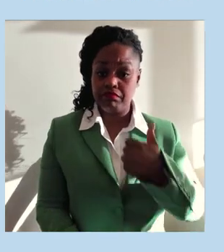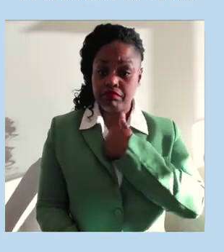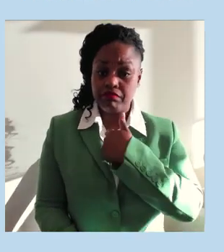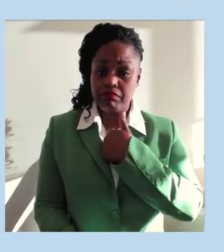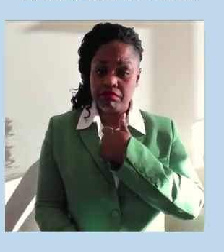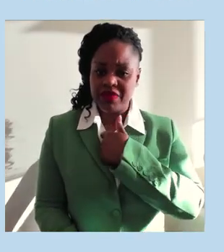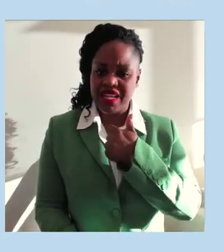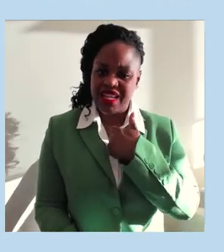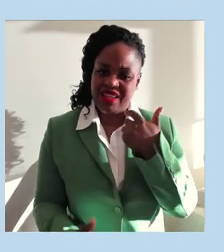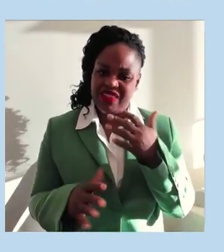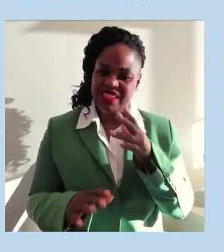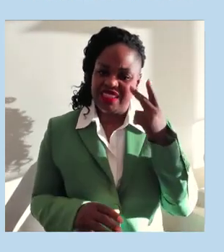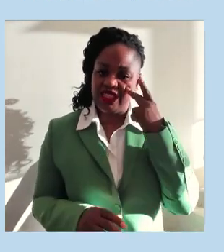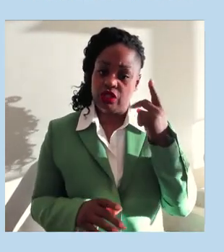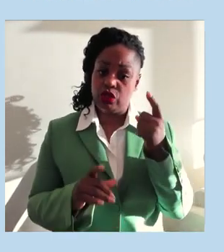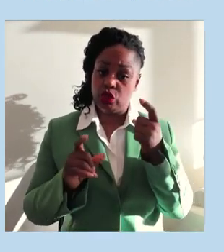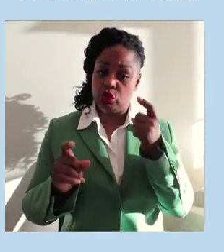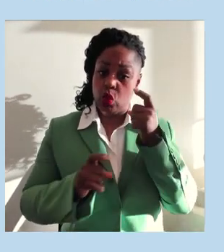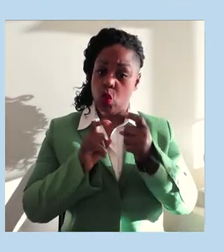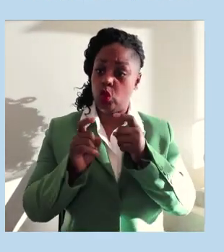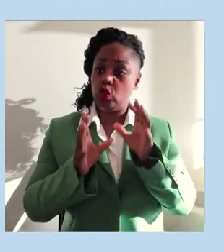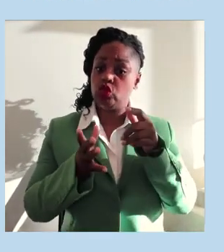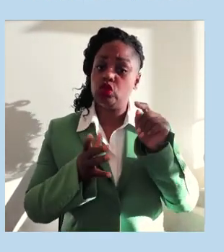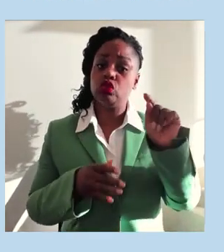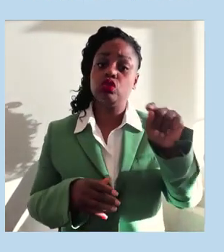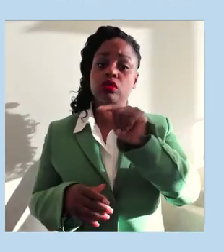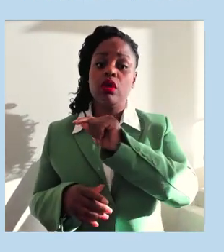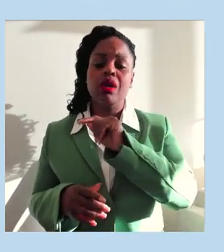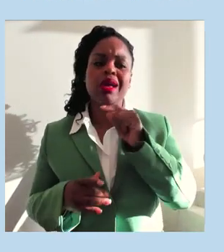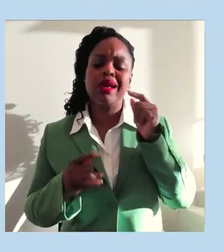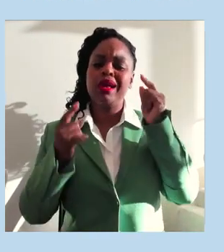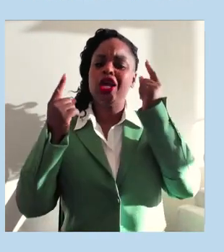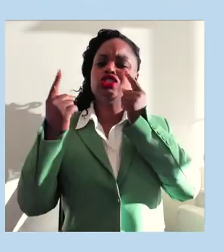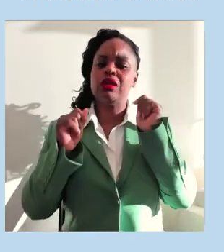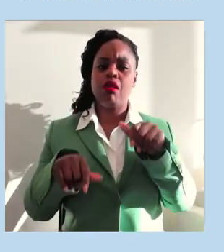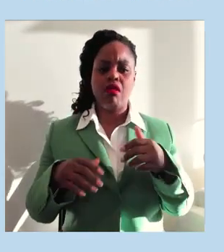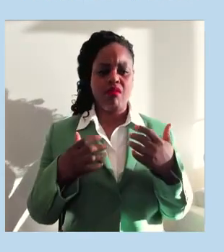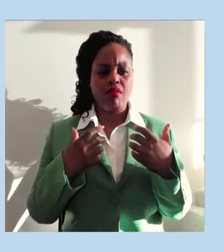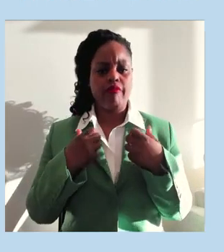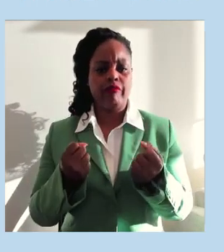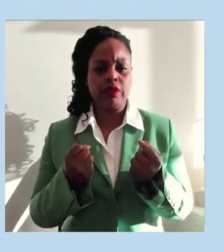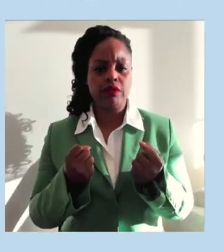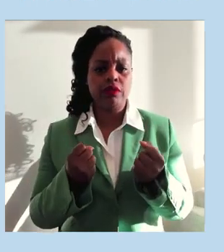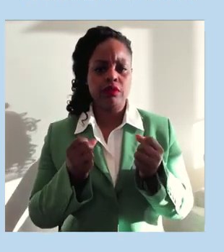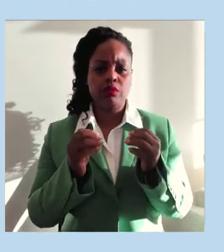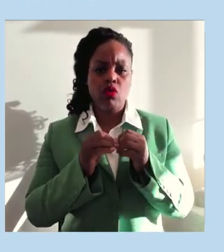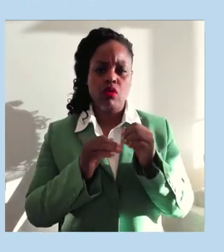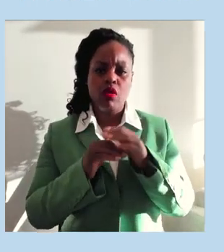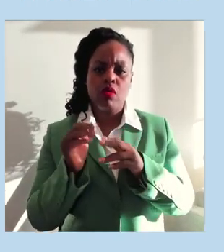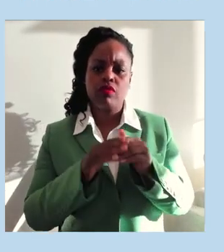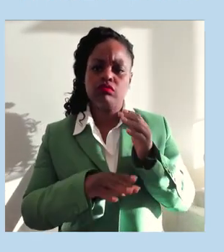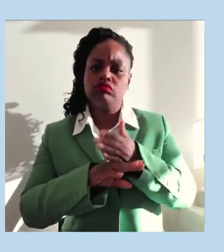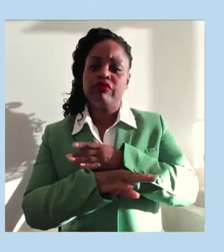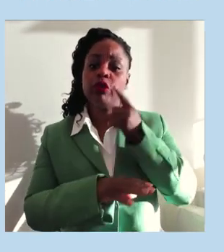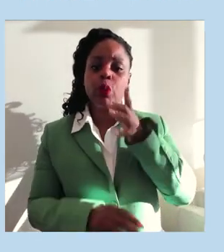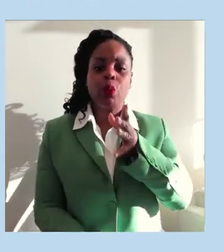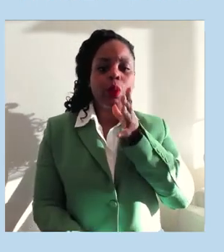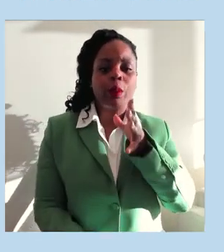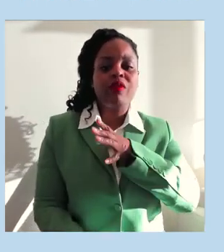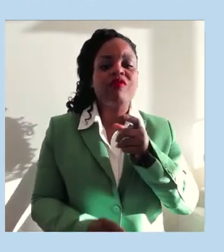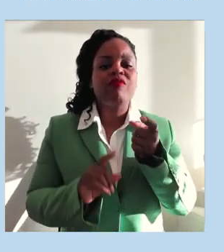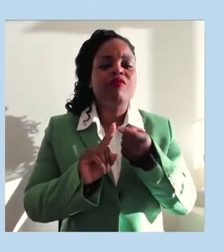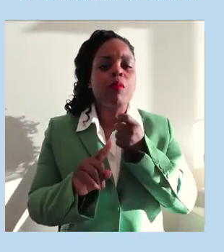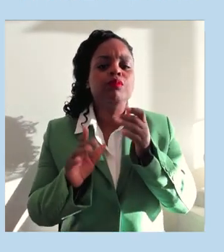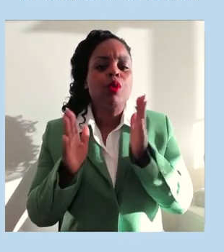more confidence building, especially for young women from smaller cities and rural areas who have interest in politics and